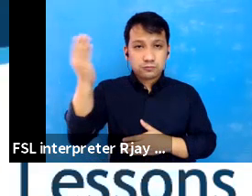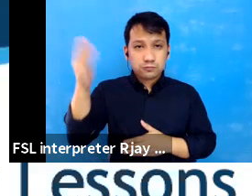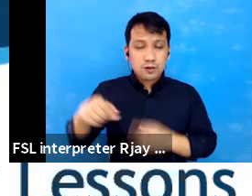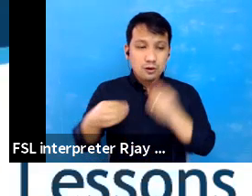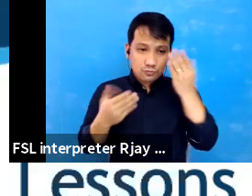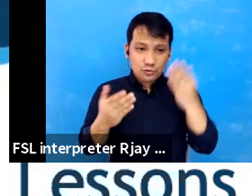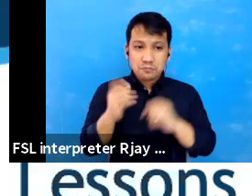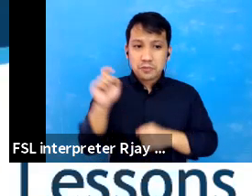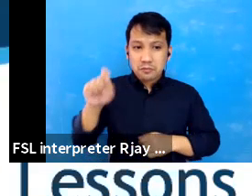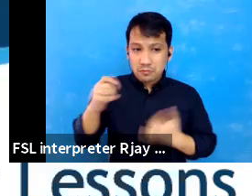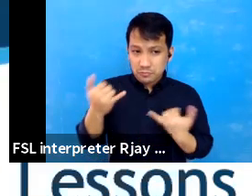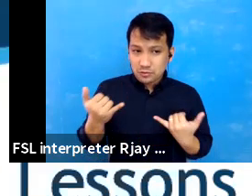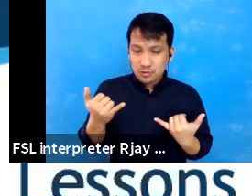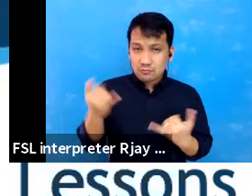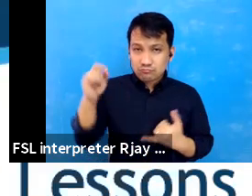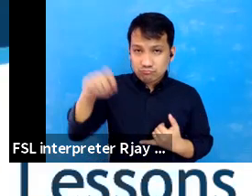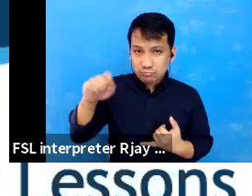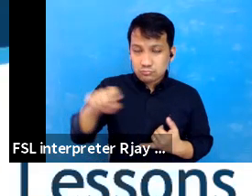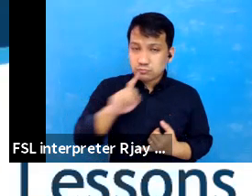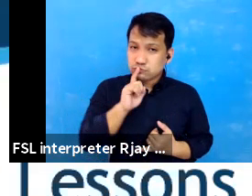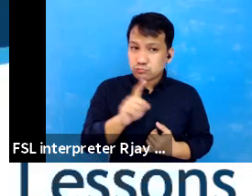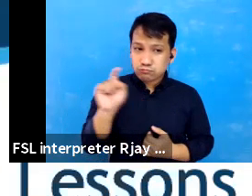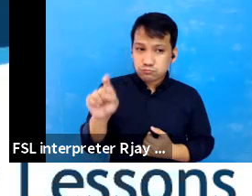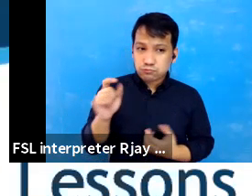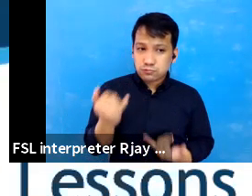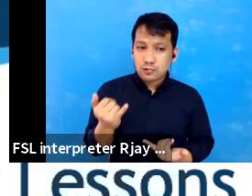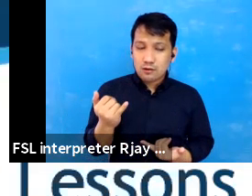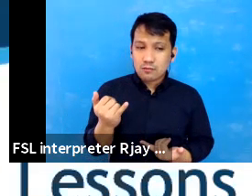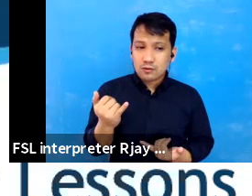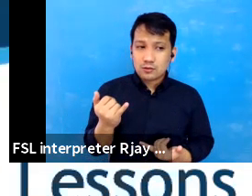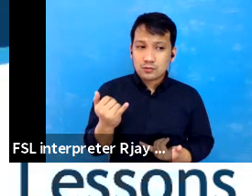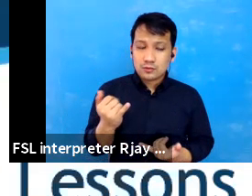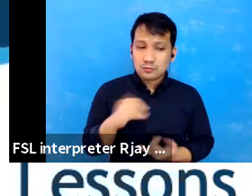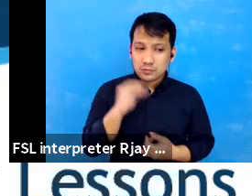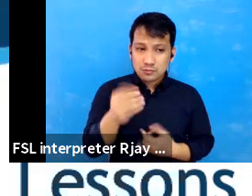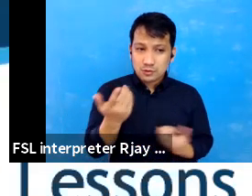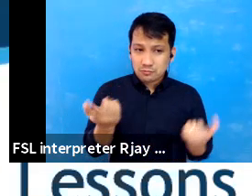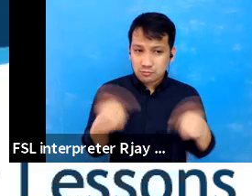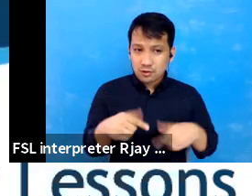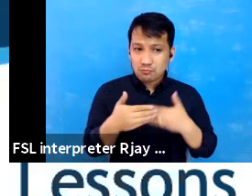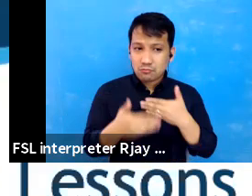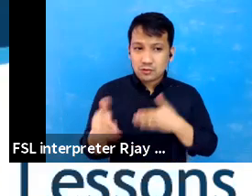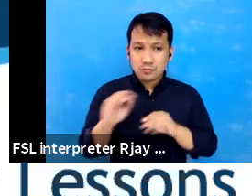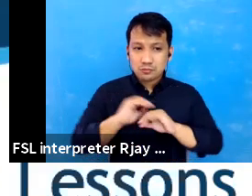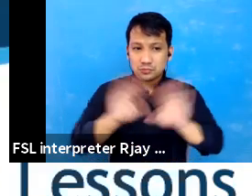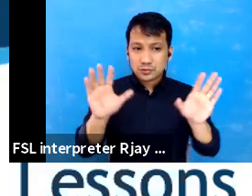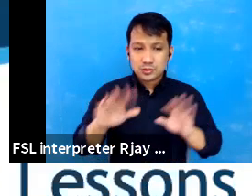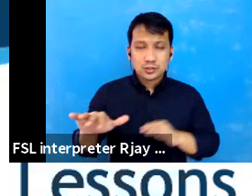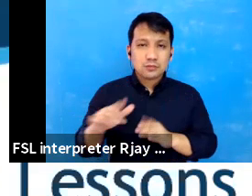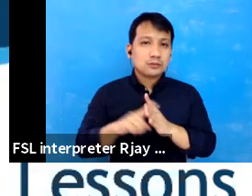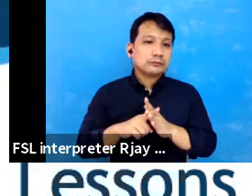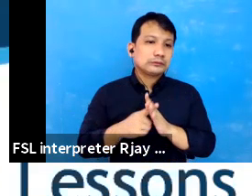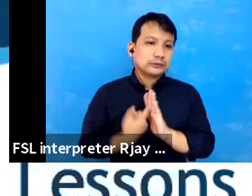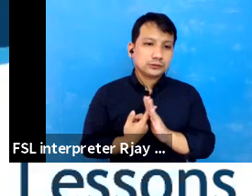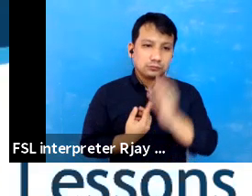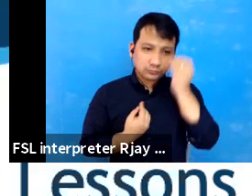is essential, in fact necessary, that the outcomes must be really clear from the very beginning. And